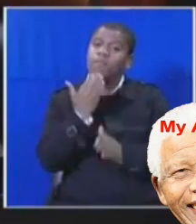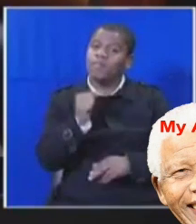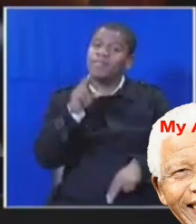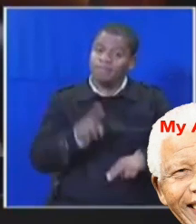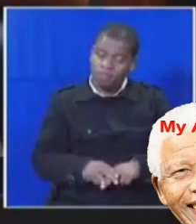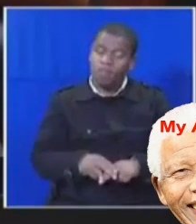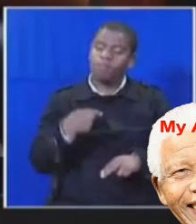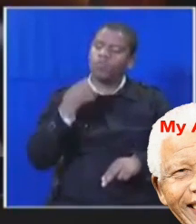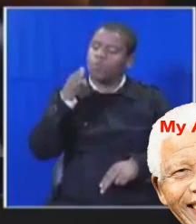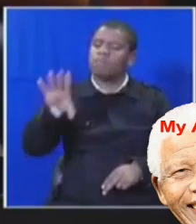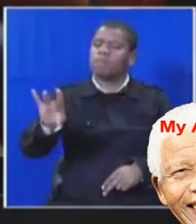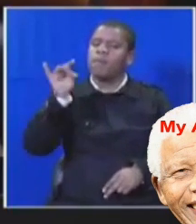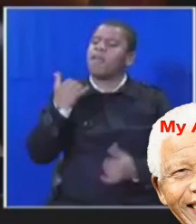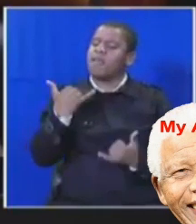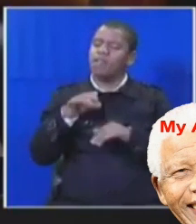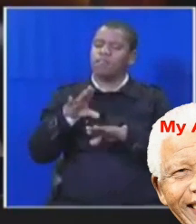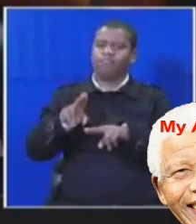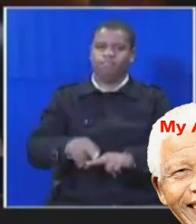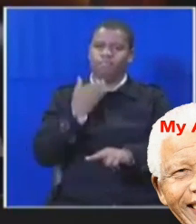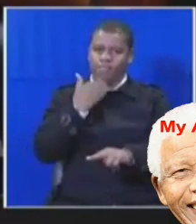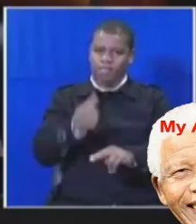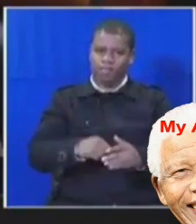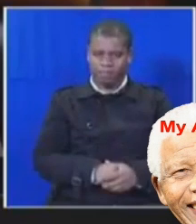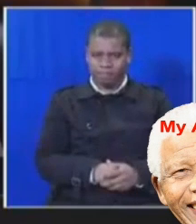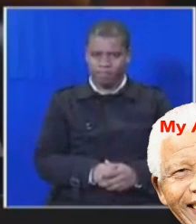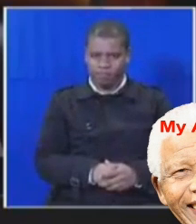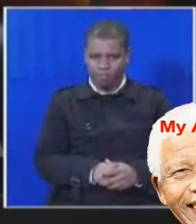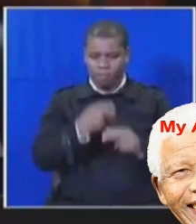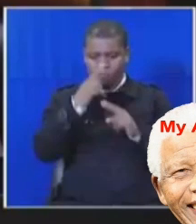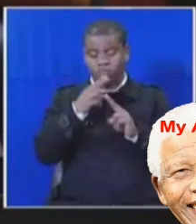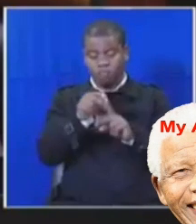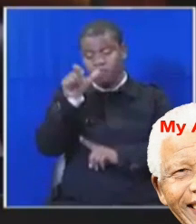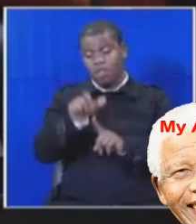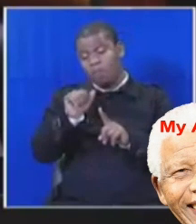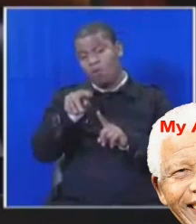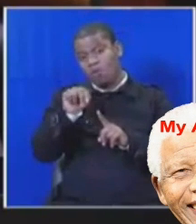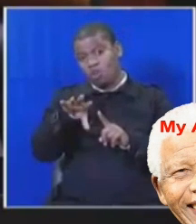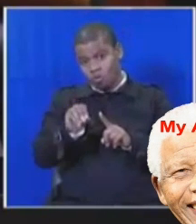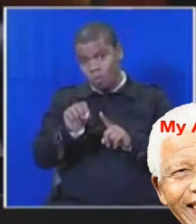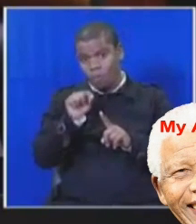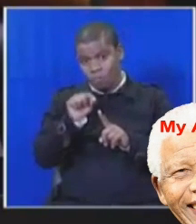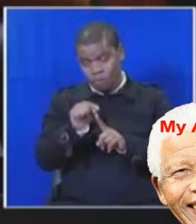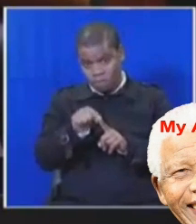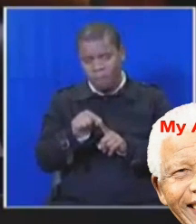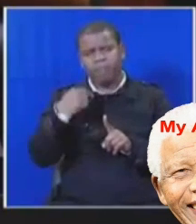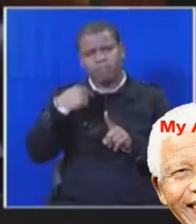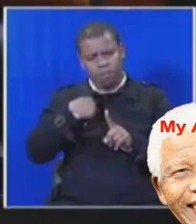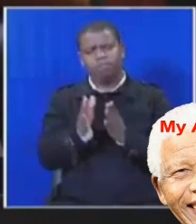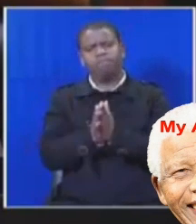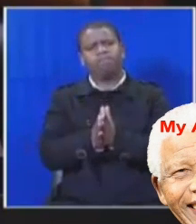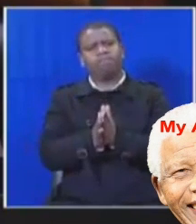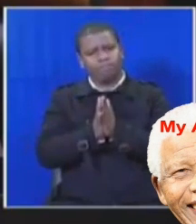be recognized. For now, take your seat. Honorable Bongo, I have asked